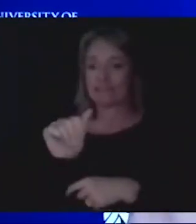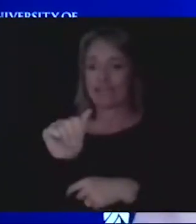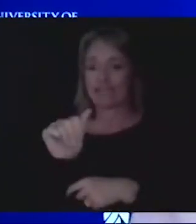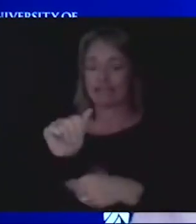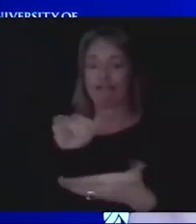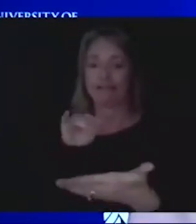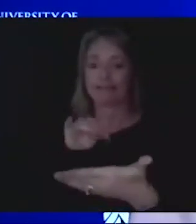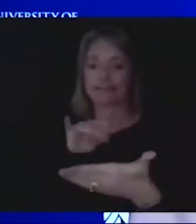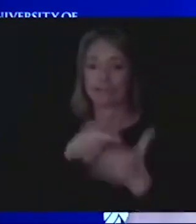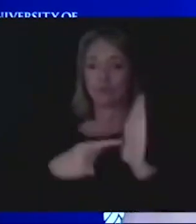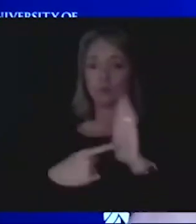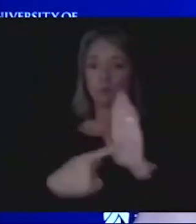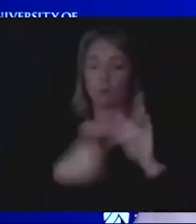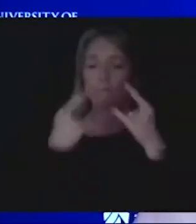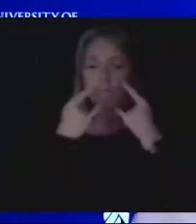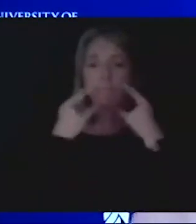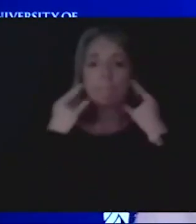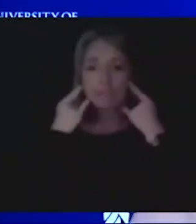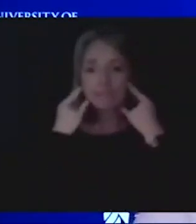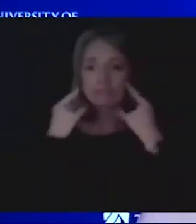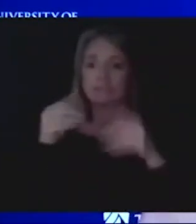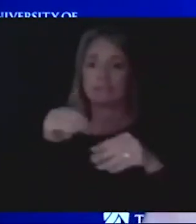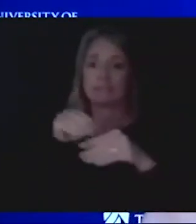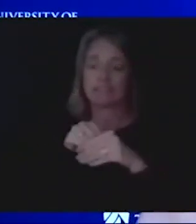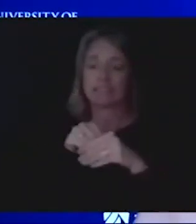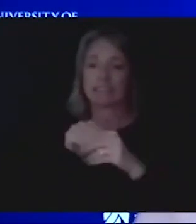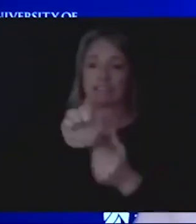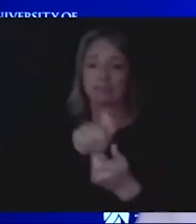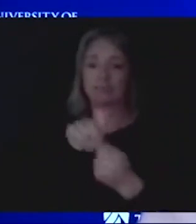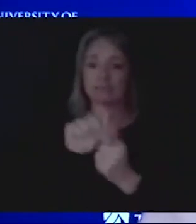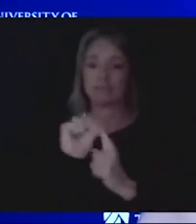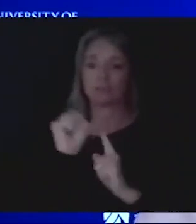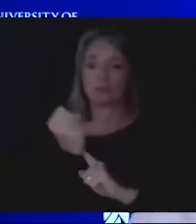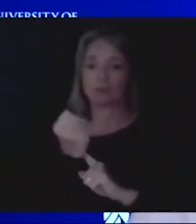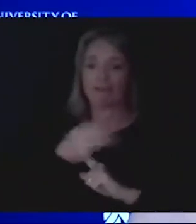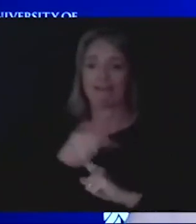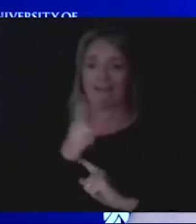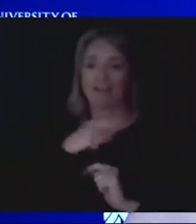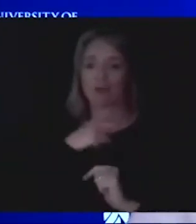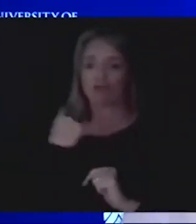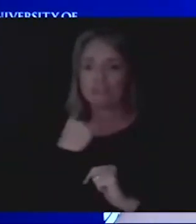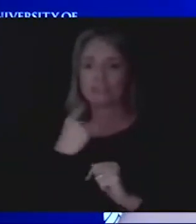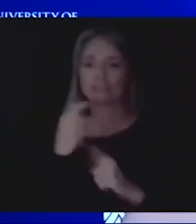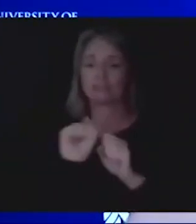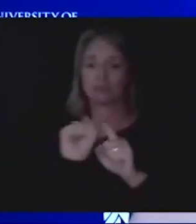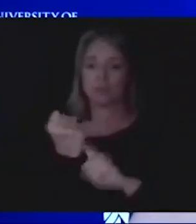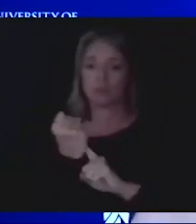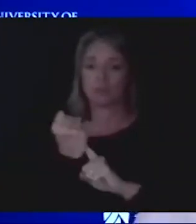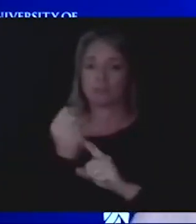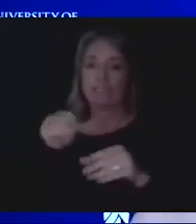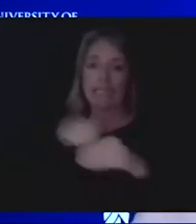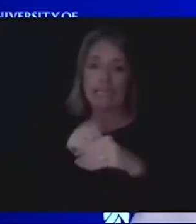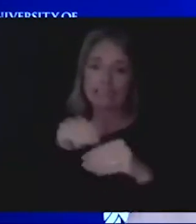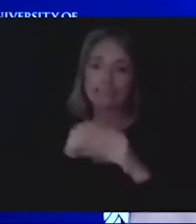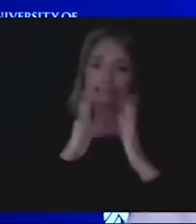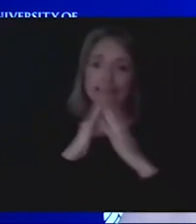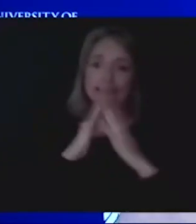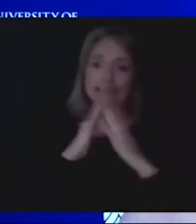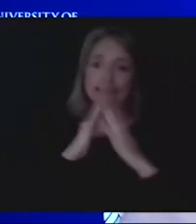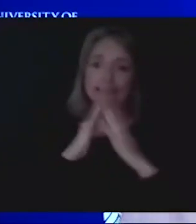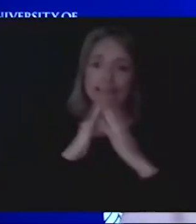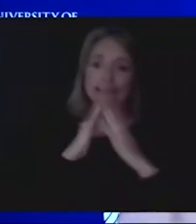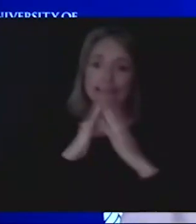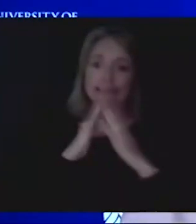show that masking in those situations, especially those high-risk situations, indoors, crowded spaces,